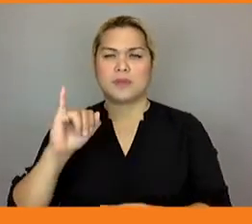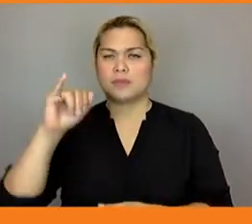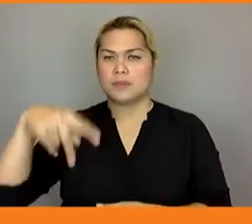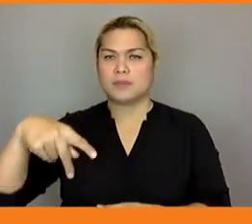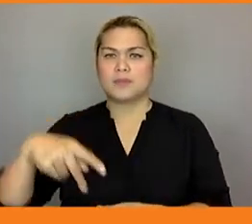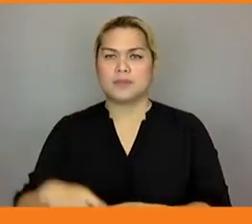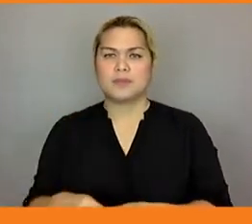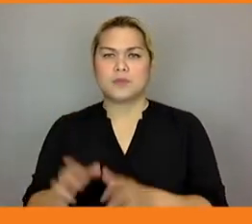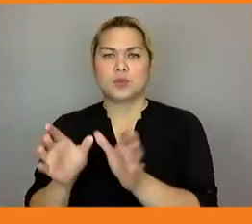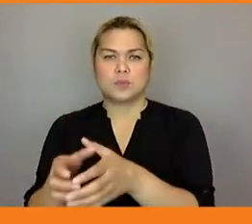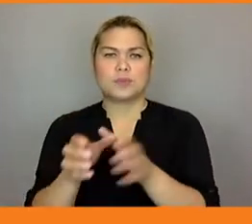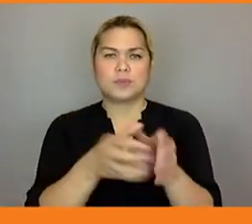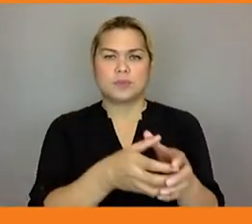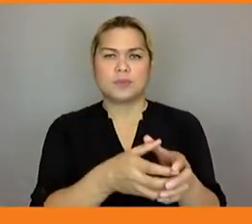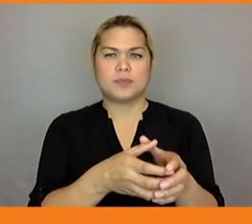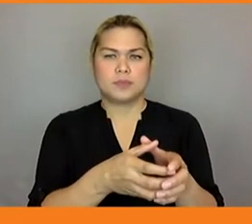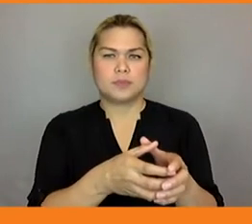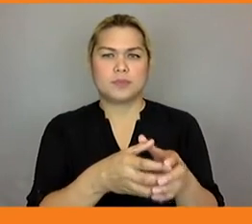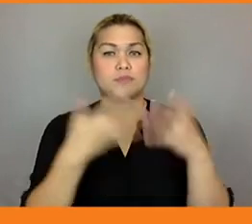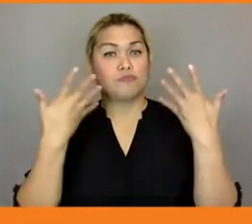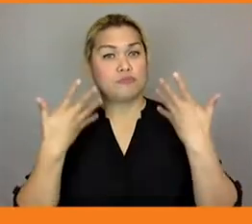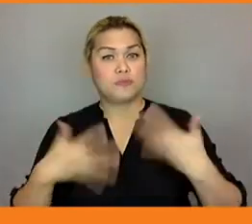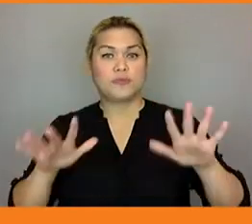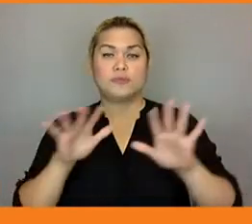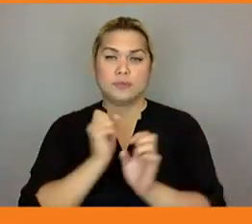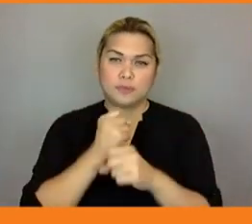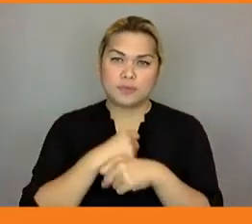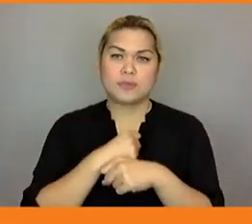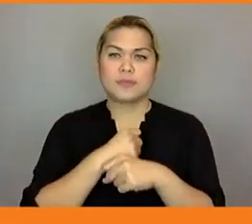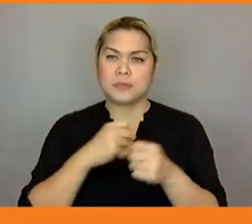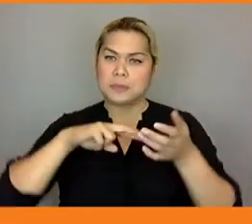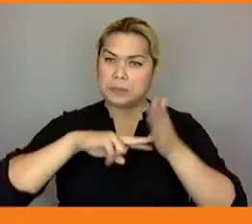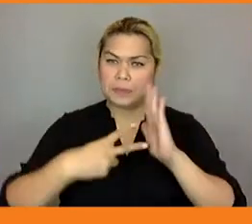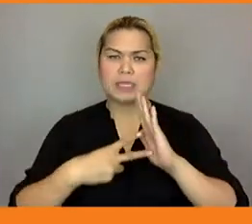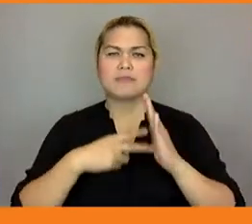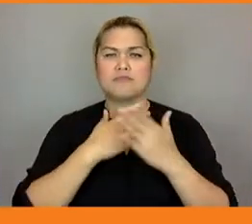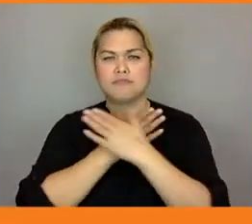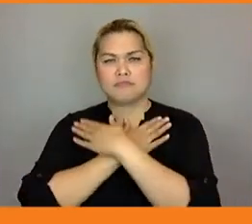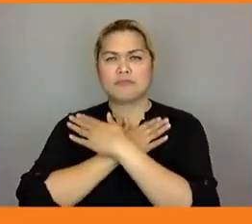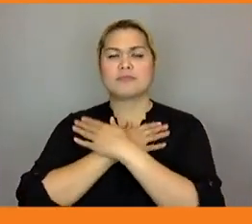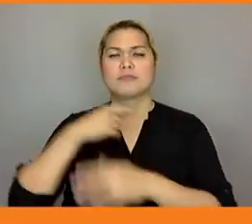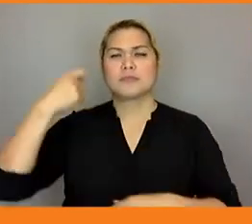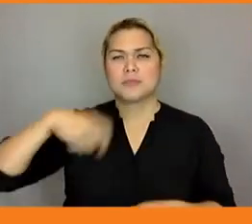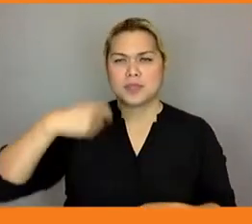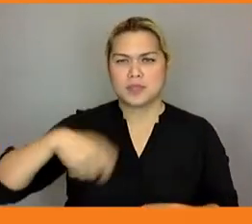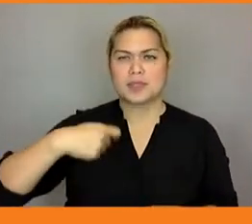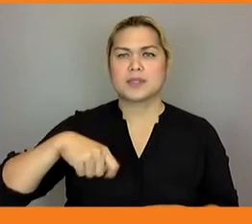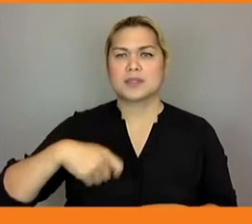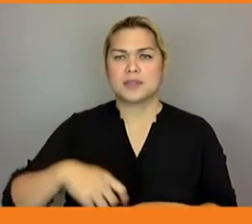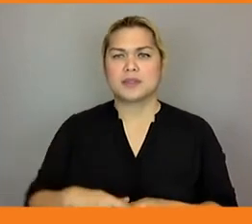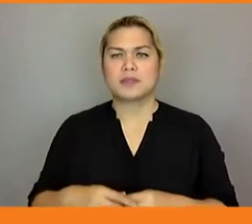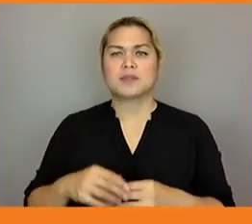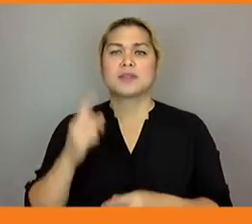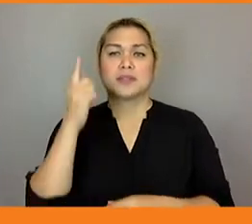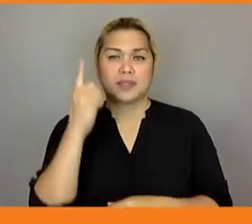finally disclosed to the community. So, dear President, climate risk since the project began increased landslides, sand mining